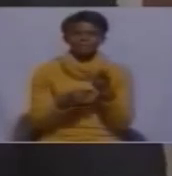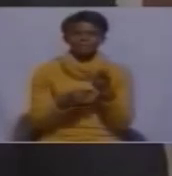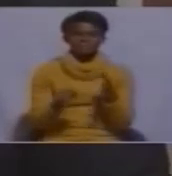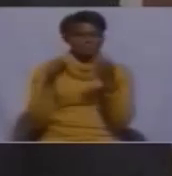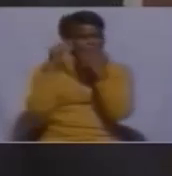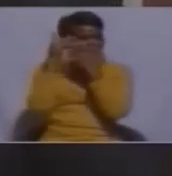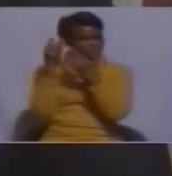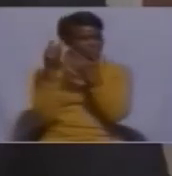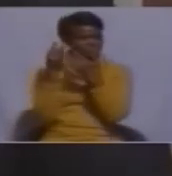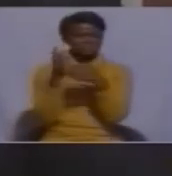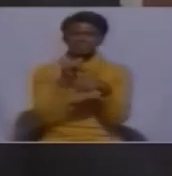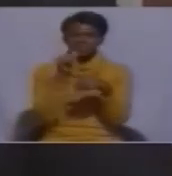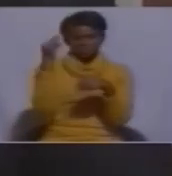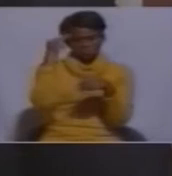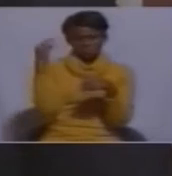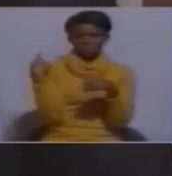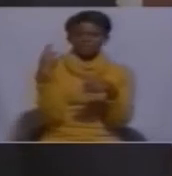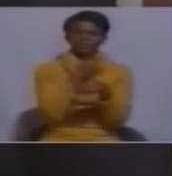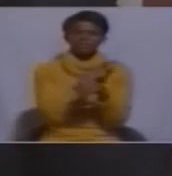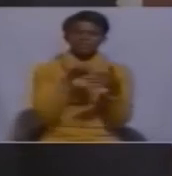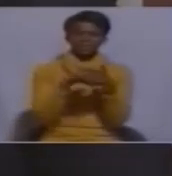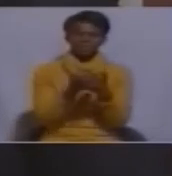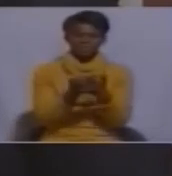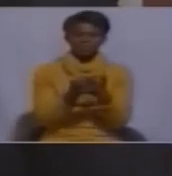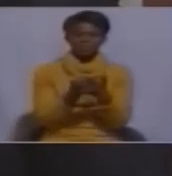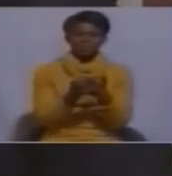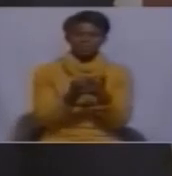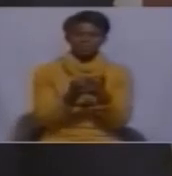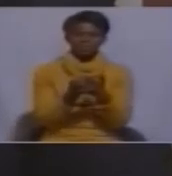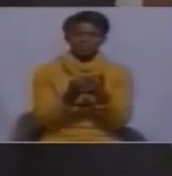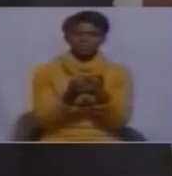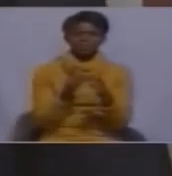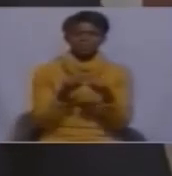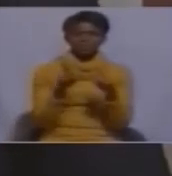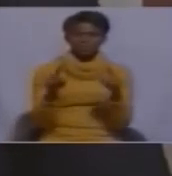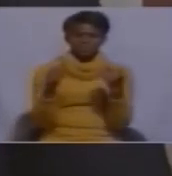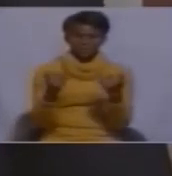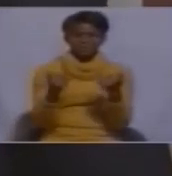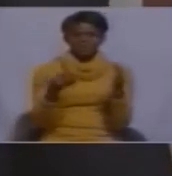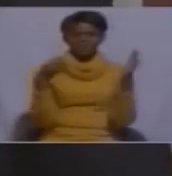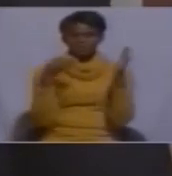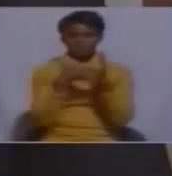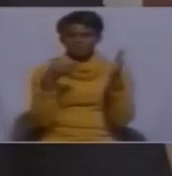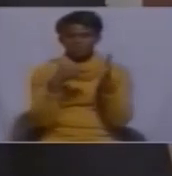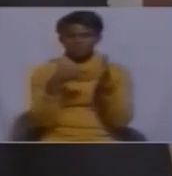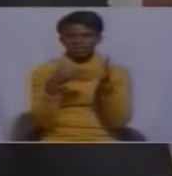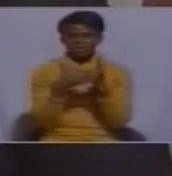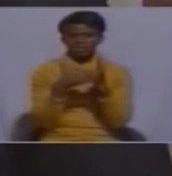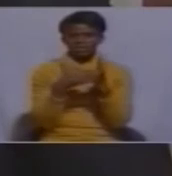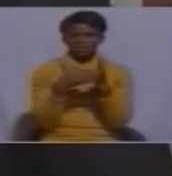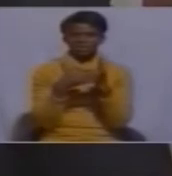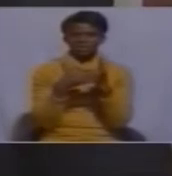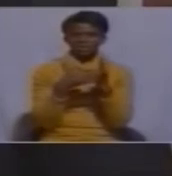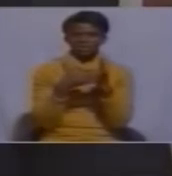hopefully, I don't know how Parliament, the schedule will be, but by maybe mid-February or at the most late